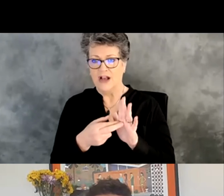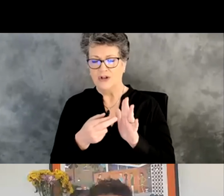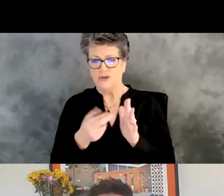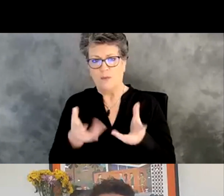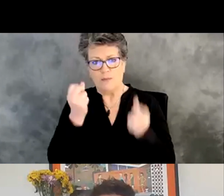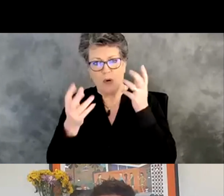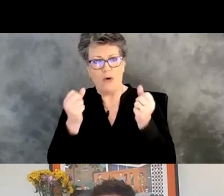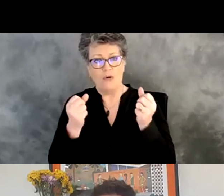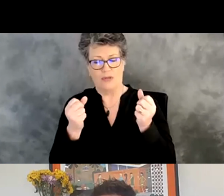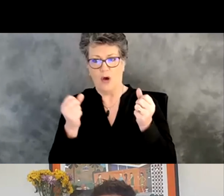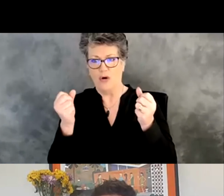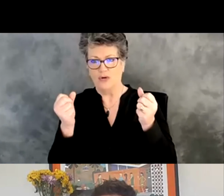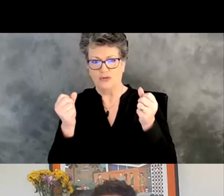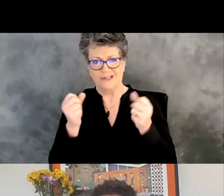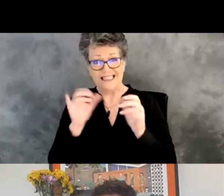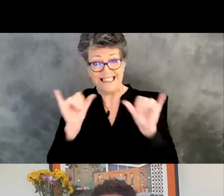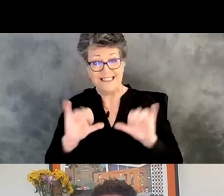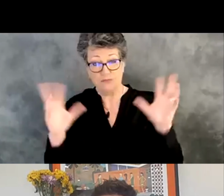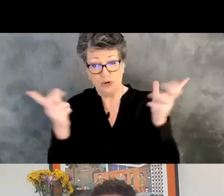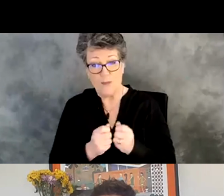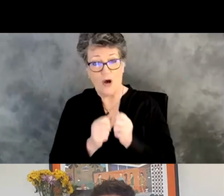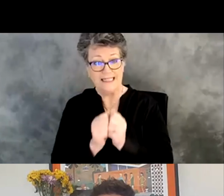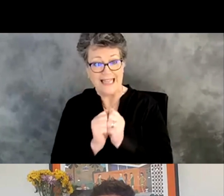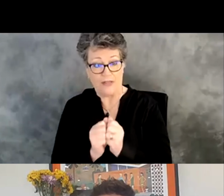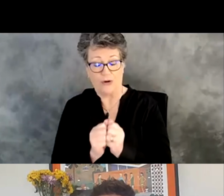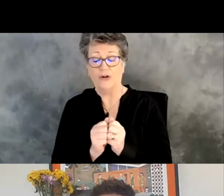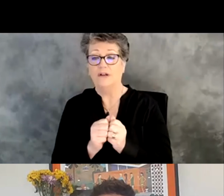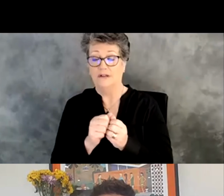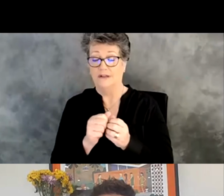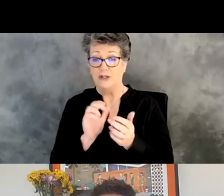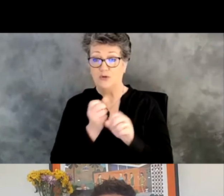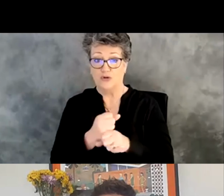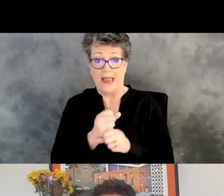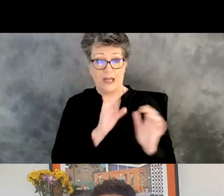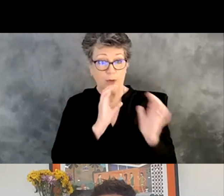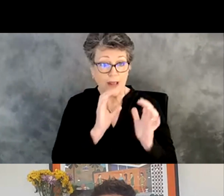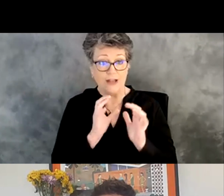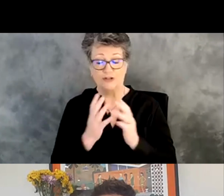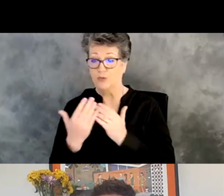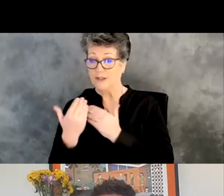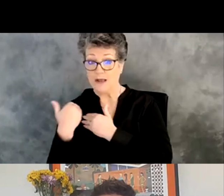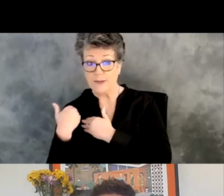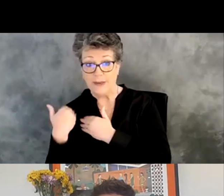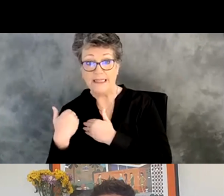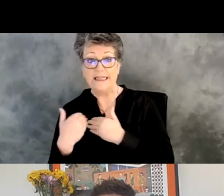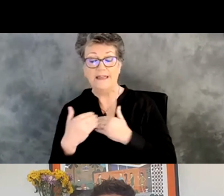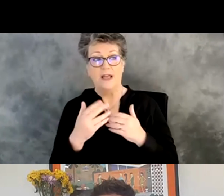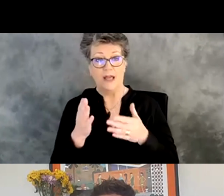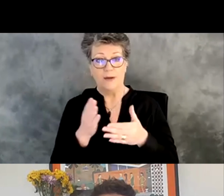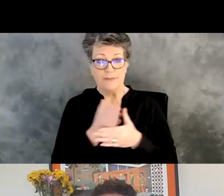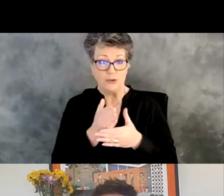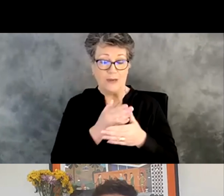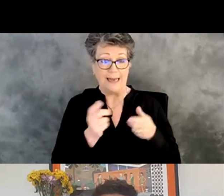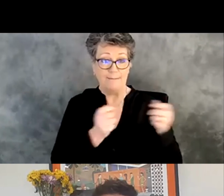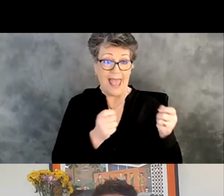together and create channels of communication and responsibility between managed care providers or